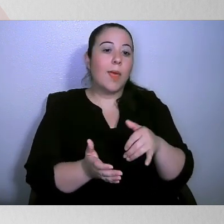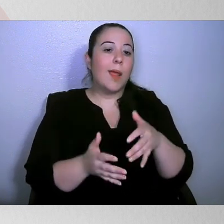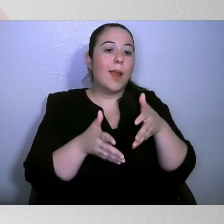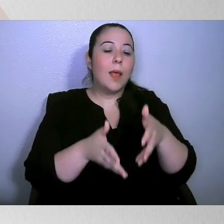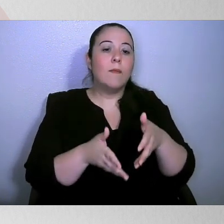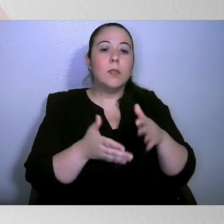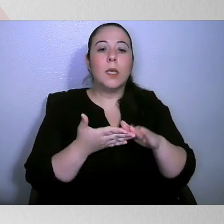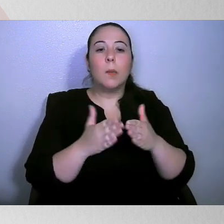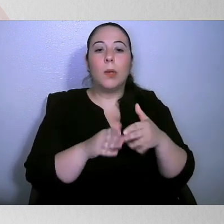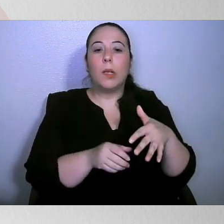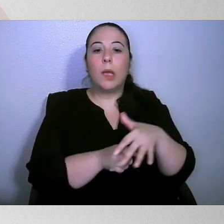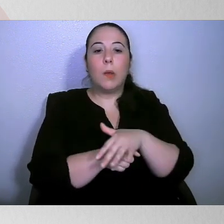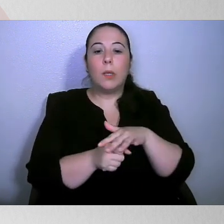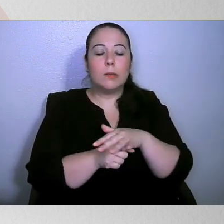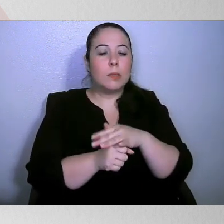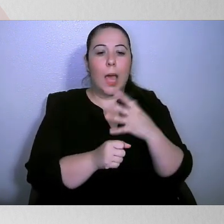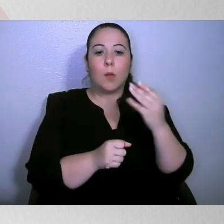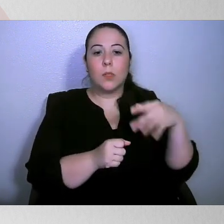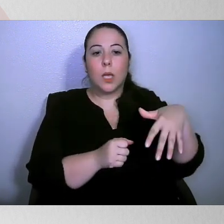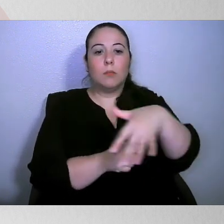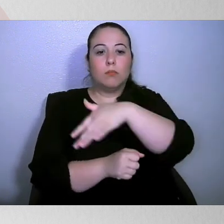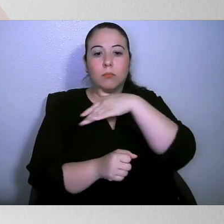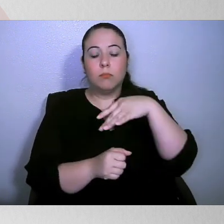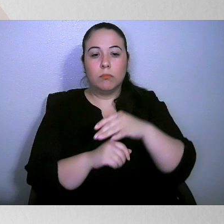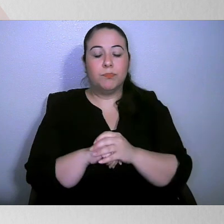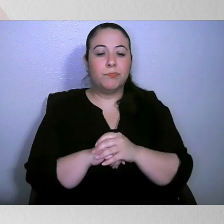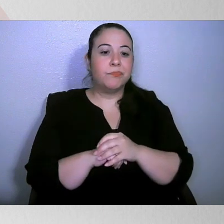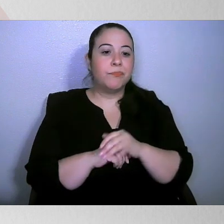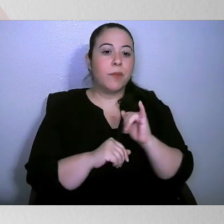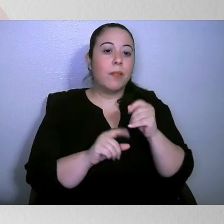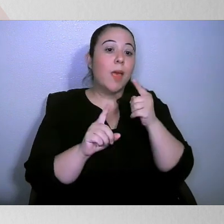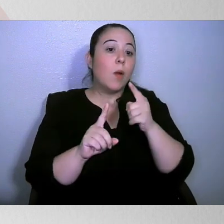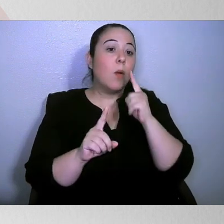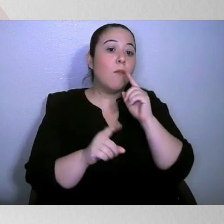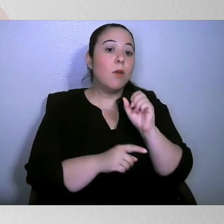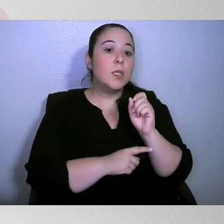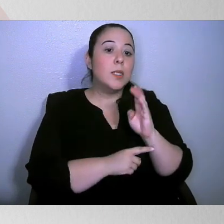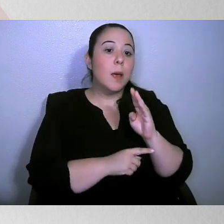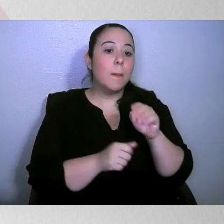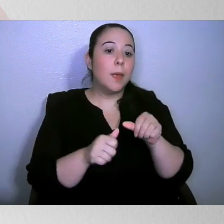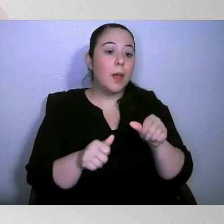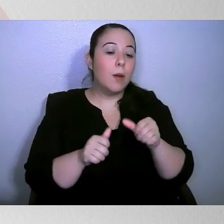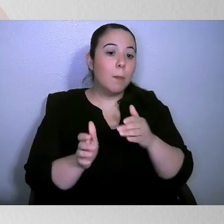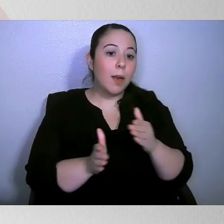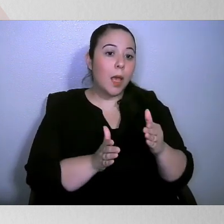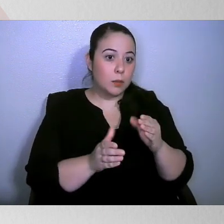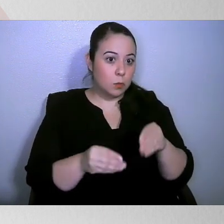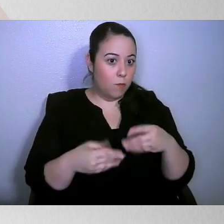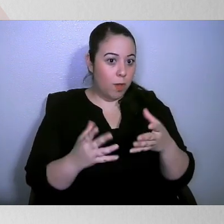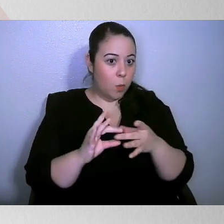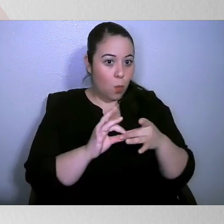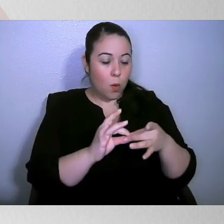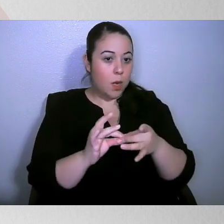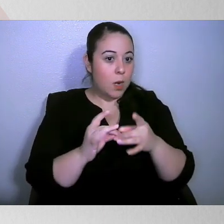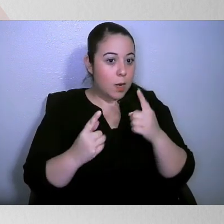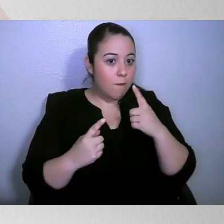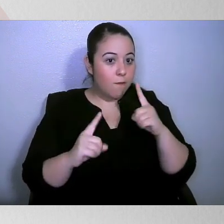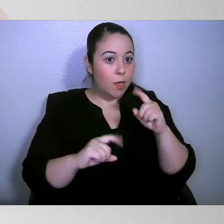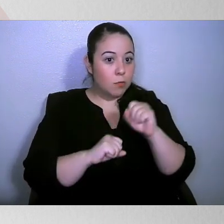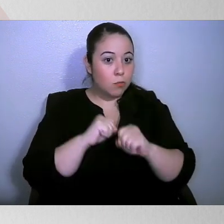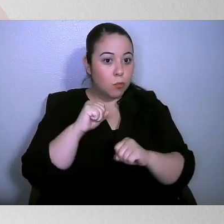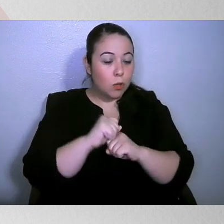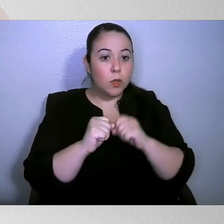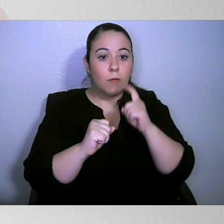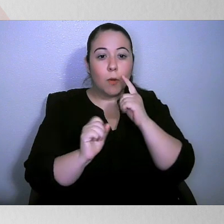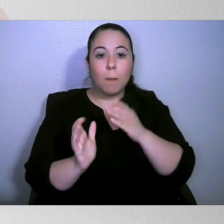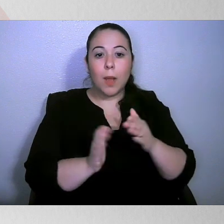areas outside of the regional centers. The goal of the sub-area plans is to provide a more coordinated and effective structure for planning across the